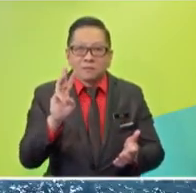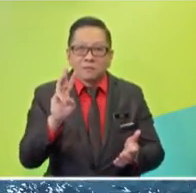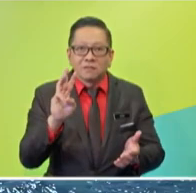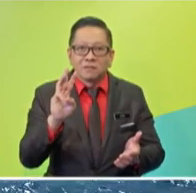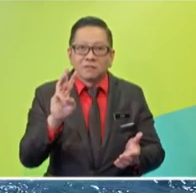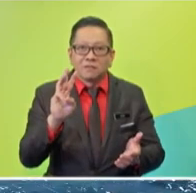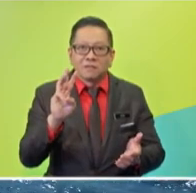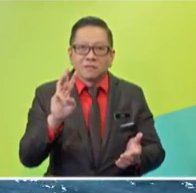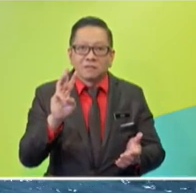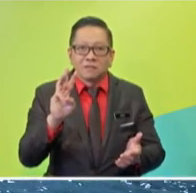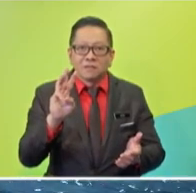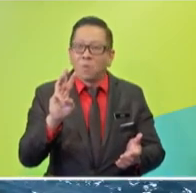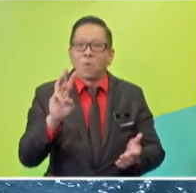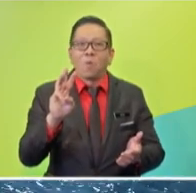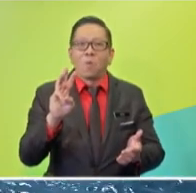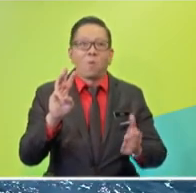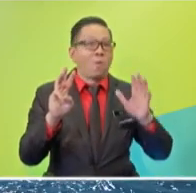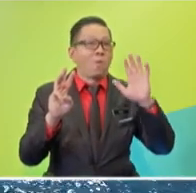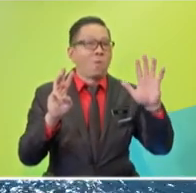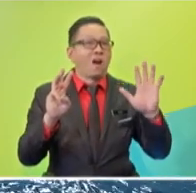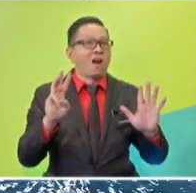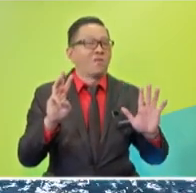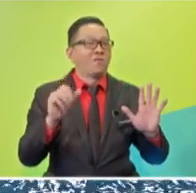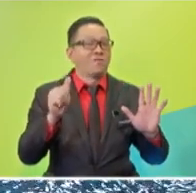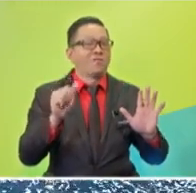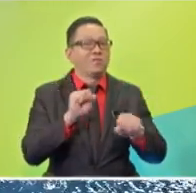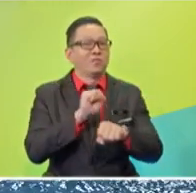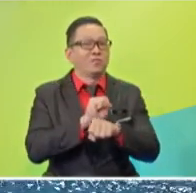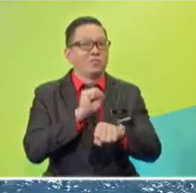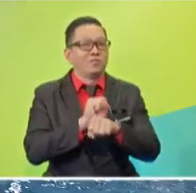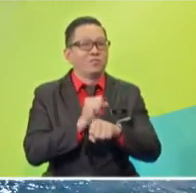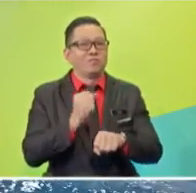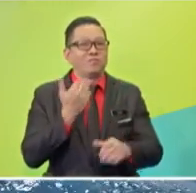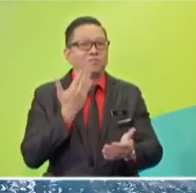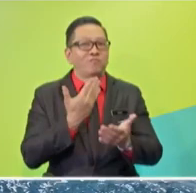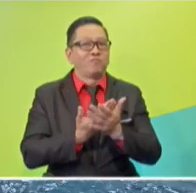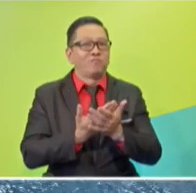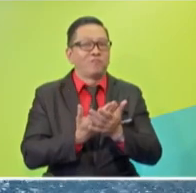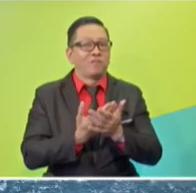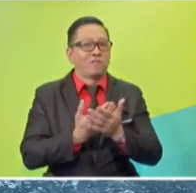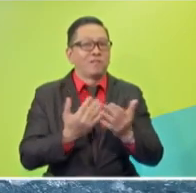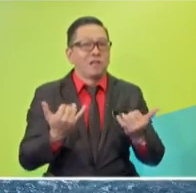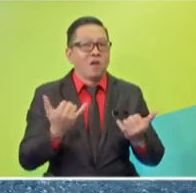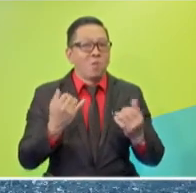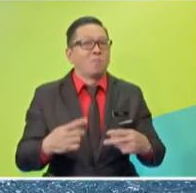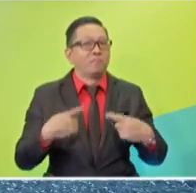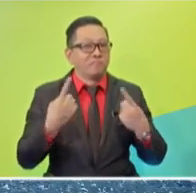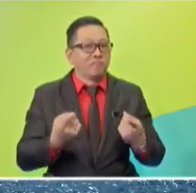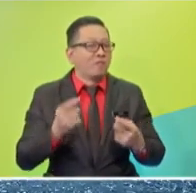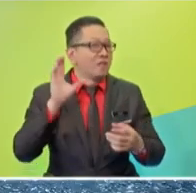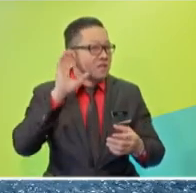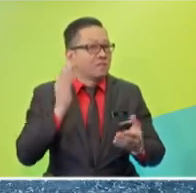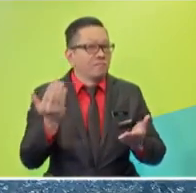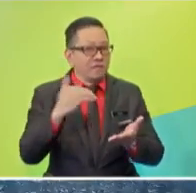All six. All six. All six. All right, six. Good wow. job. All right, so I guess let's listen again. Okay, for the second